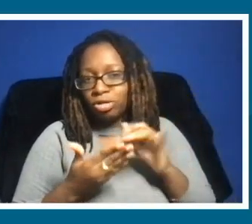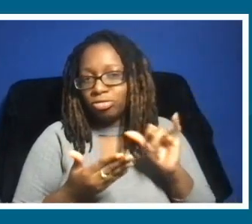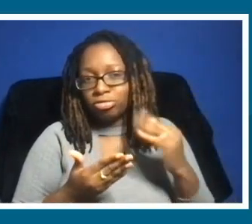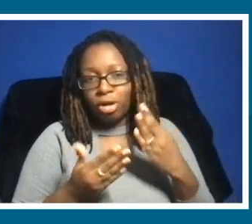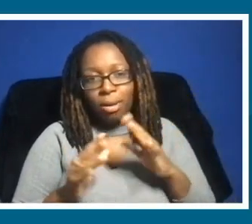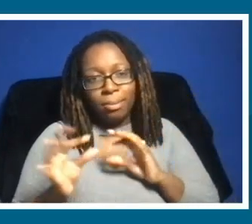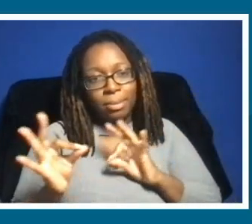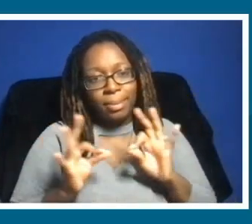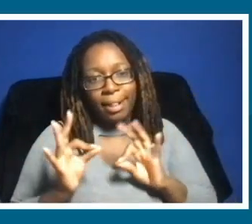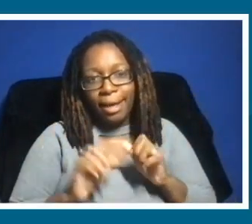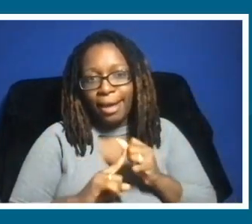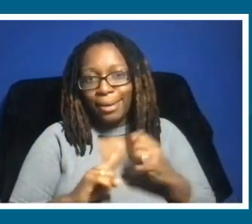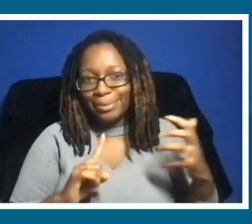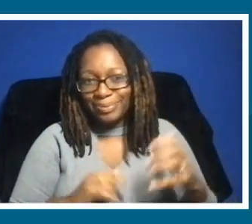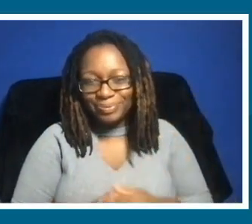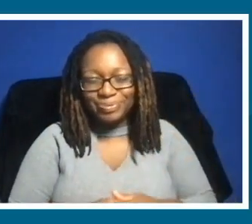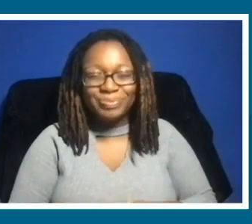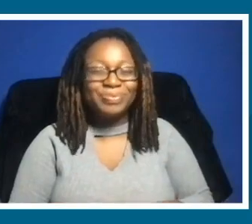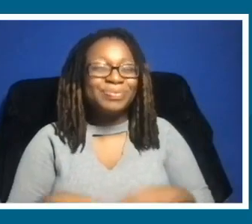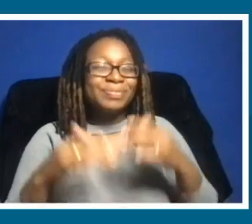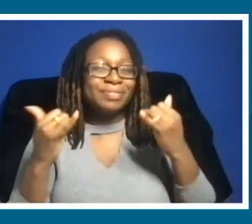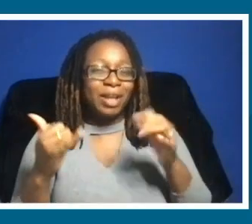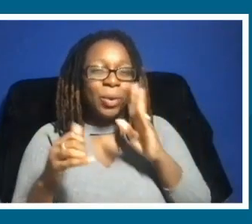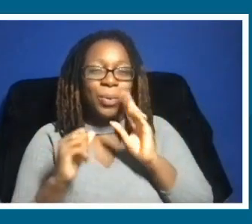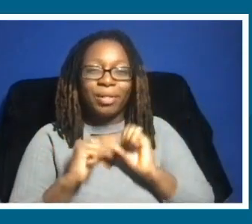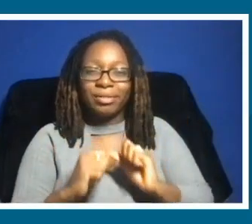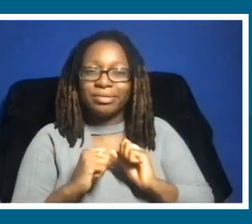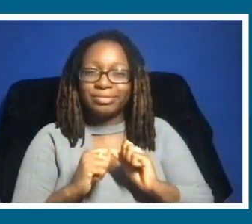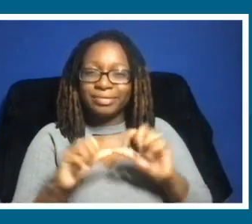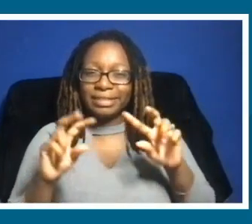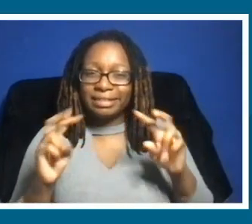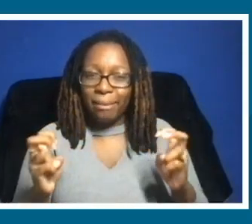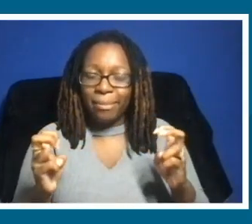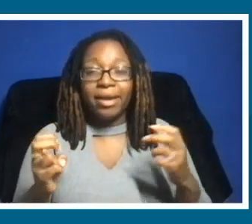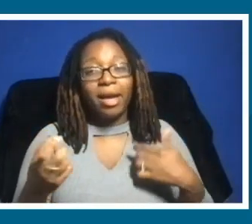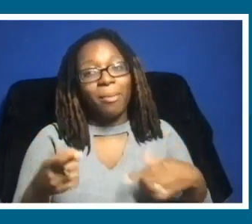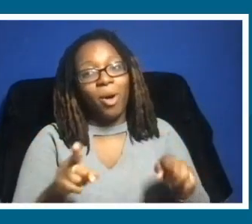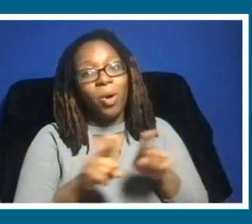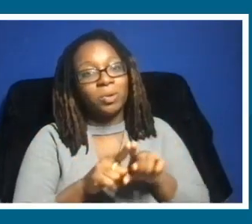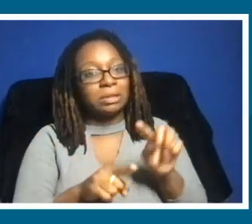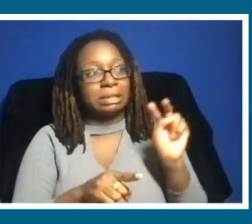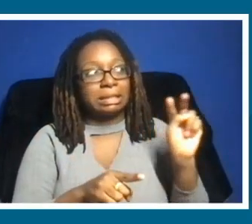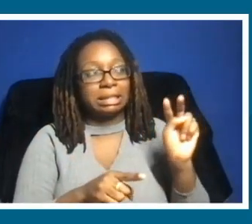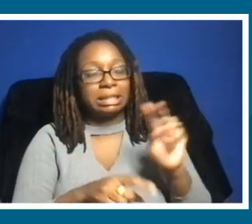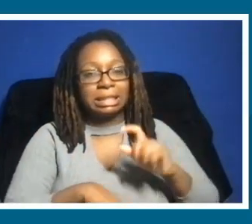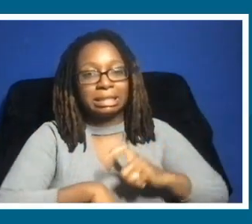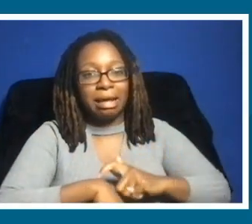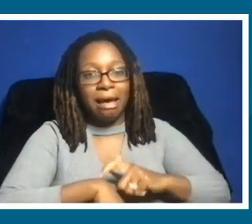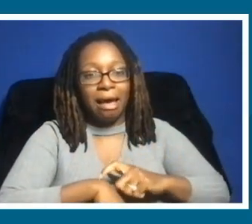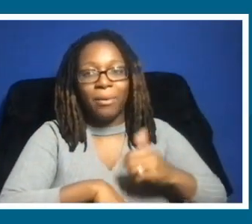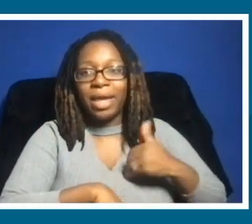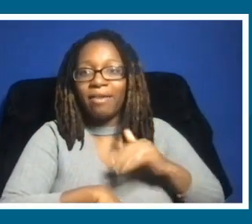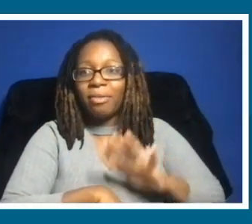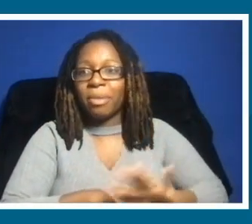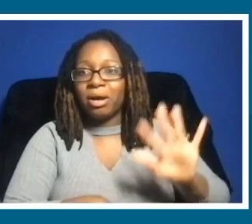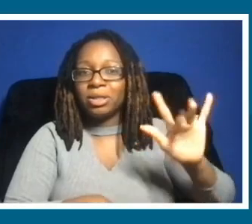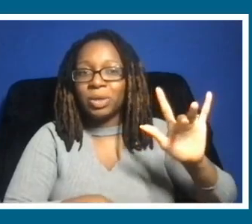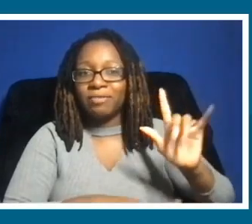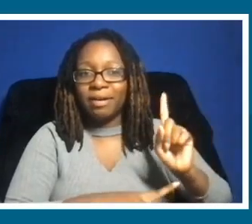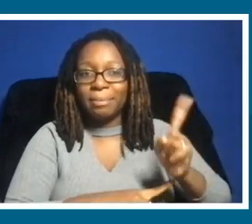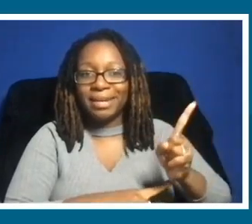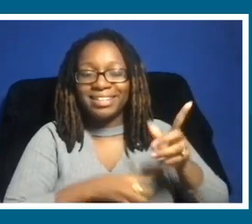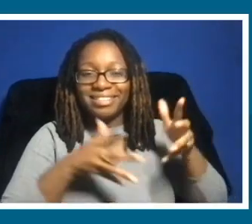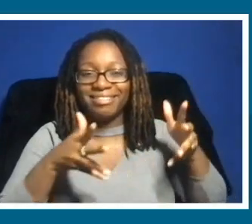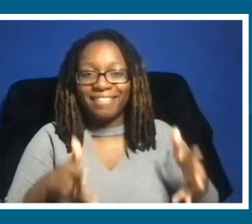going to move on in our conversation. And I'm also cognizant of time and aware that we have roughly 25 minutes left, and we do want to allow a